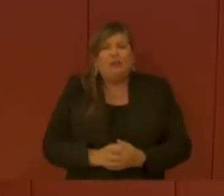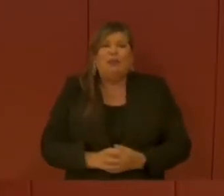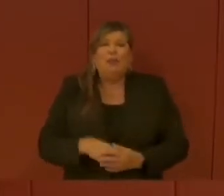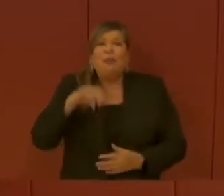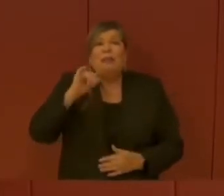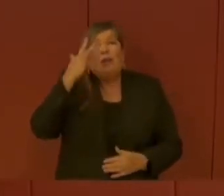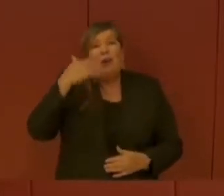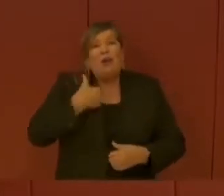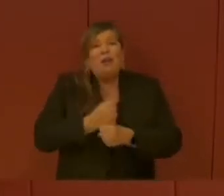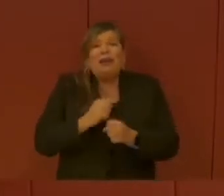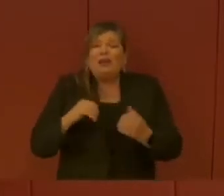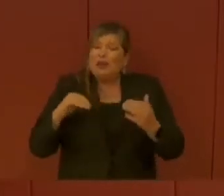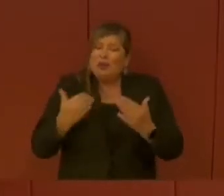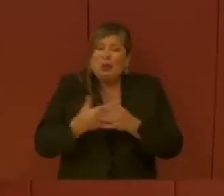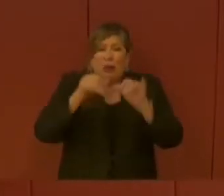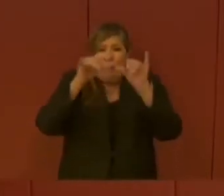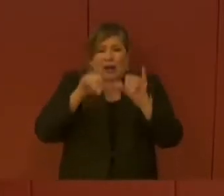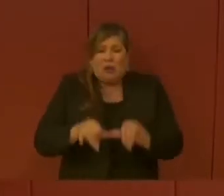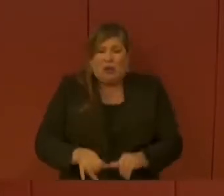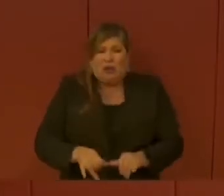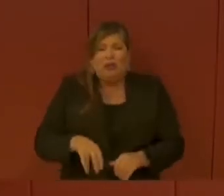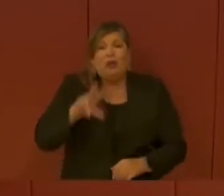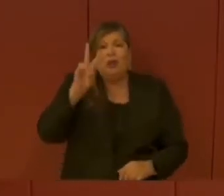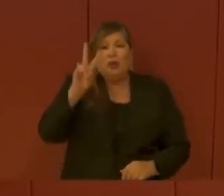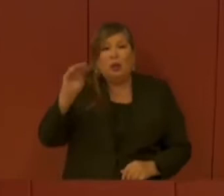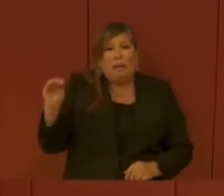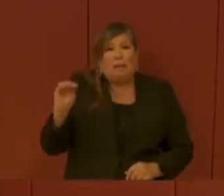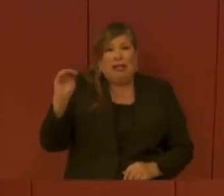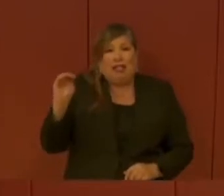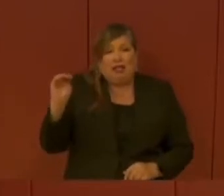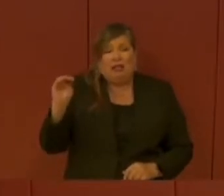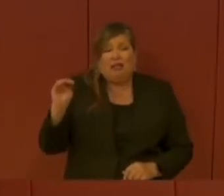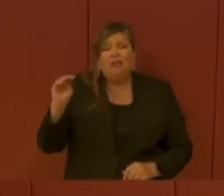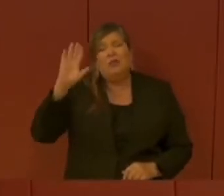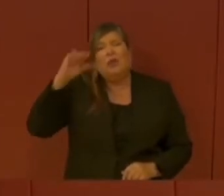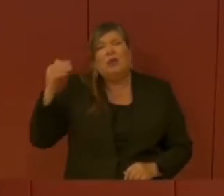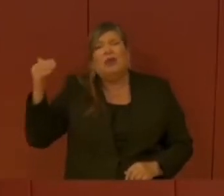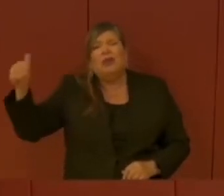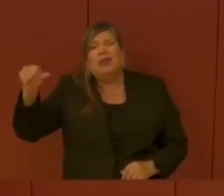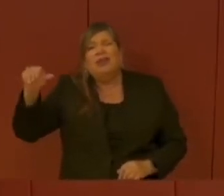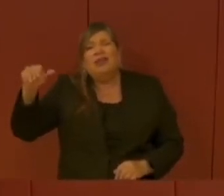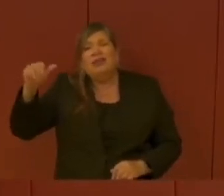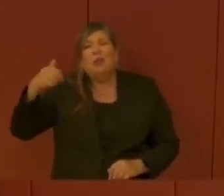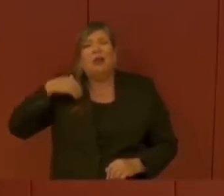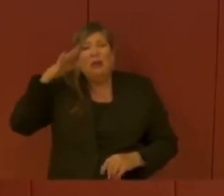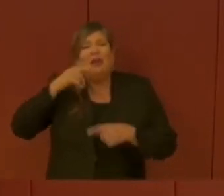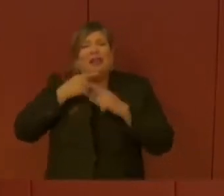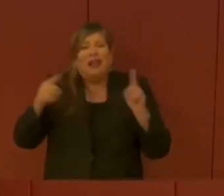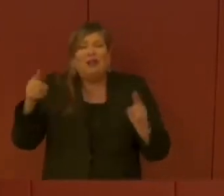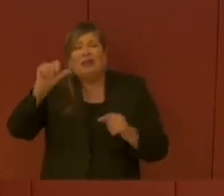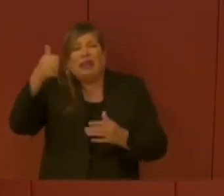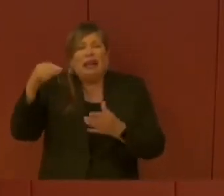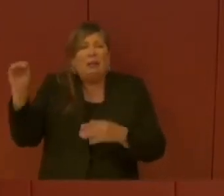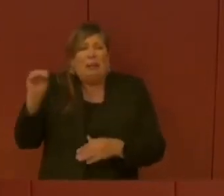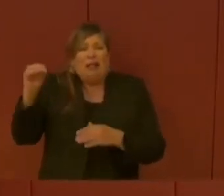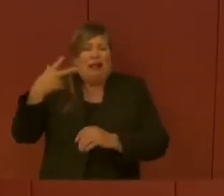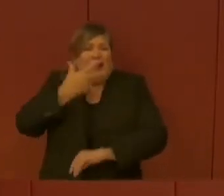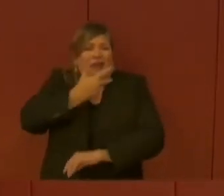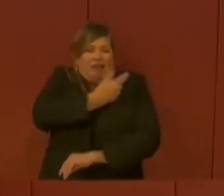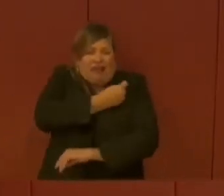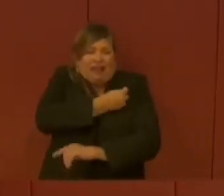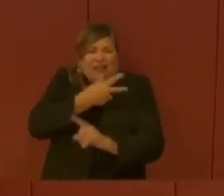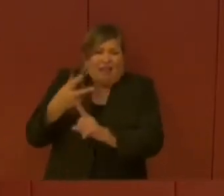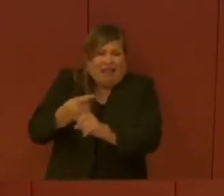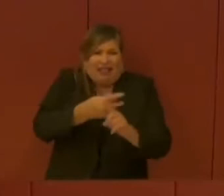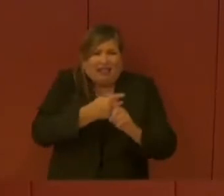2 million, not the 10 million we're likely to announce in the next few days in terms of total vaccines distributed, but perhaps